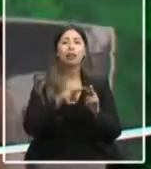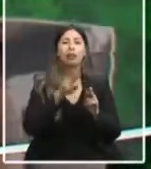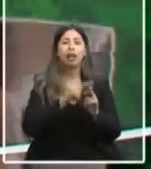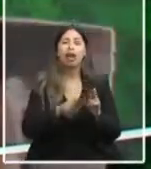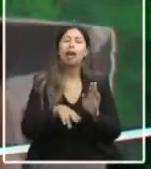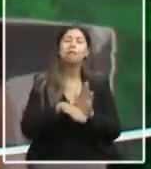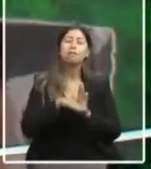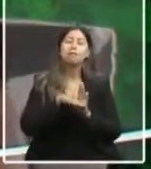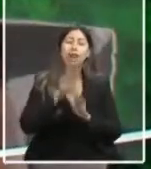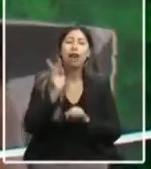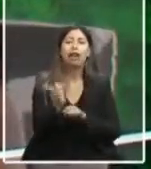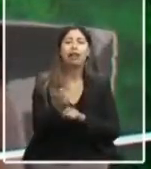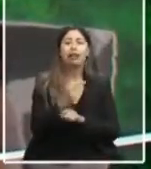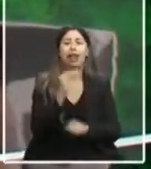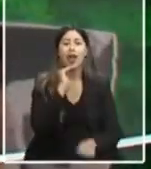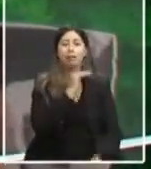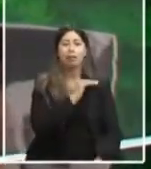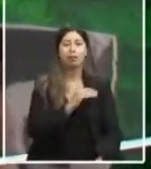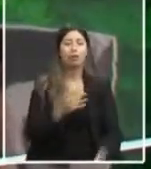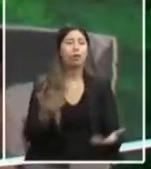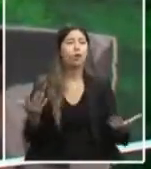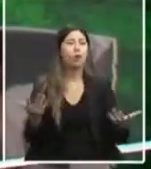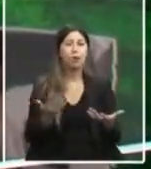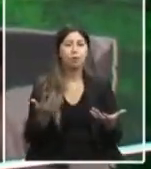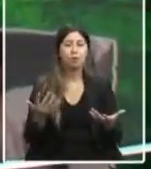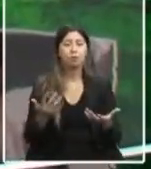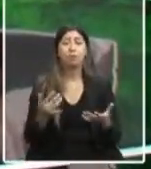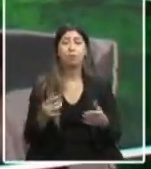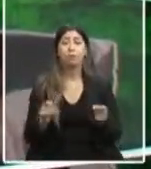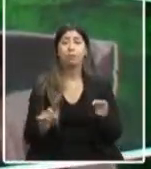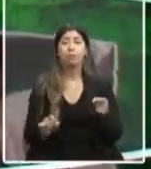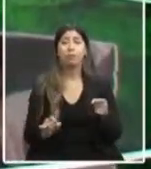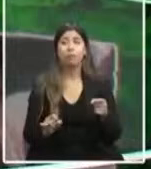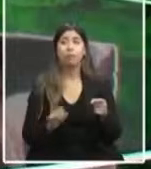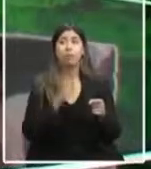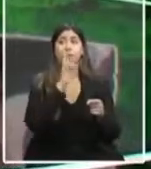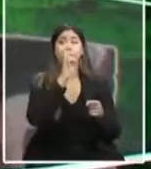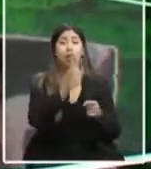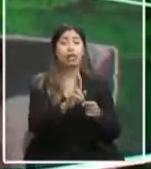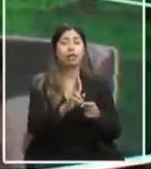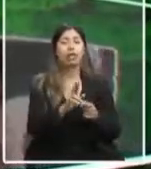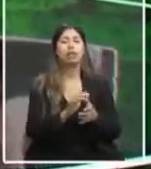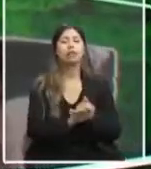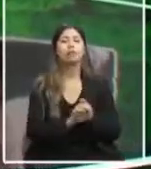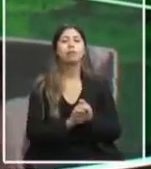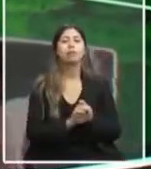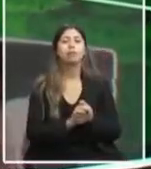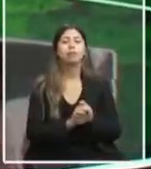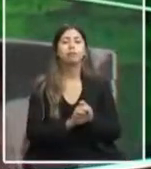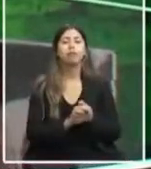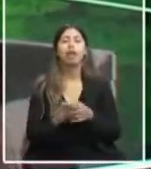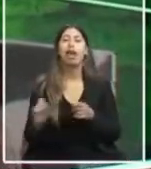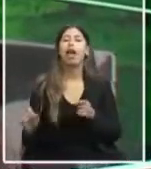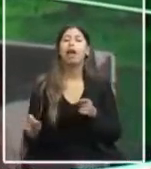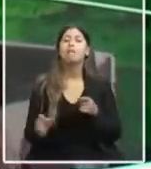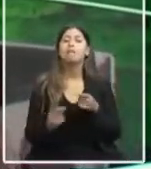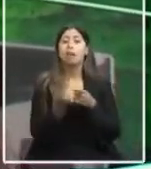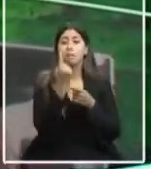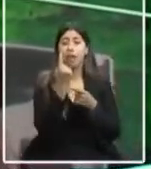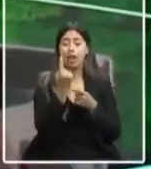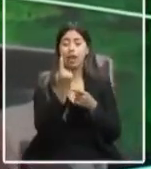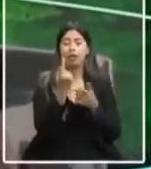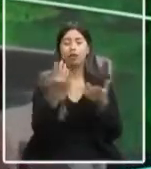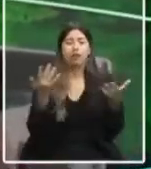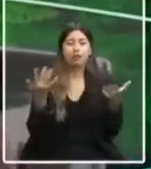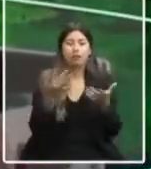Well, the first one is, of course, in terms of the companies and so forth, that people should be made to pay for what